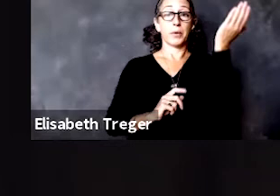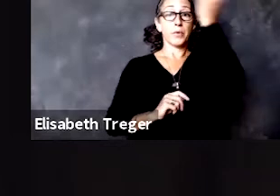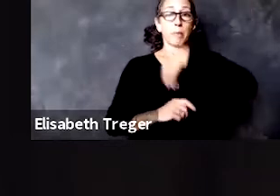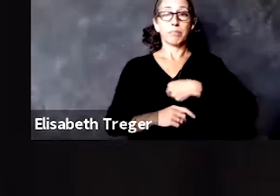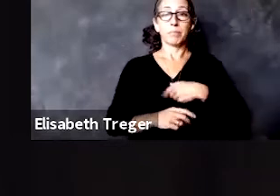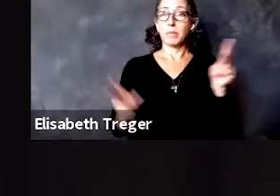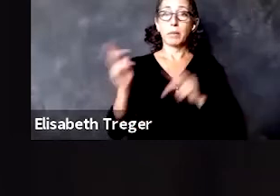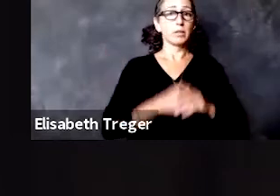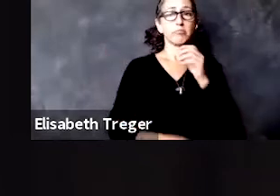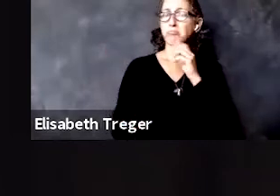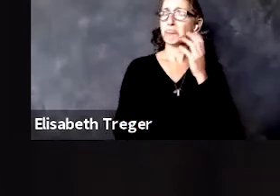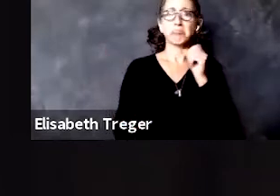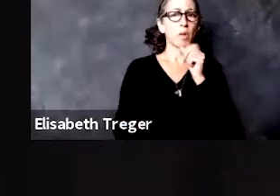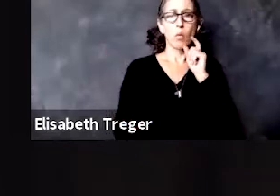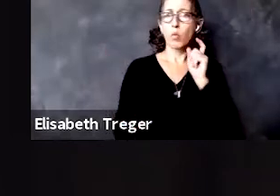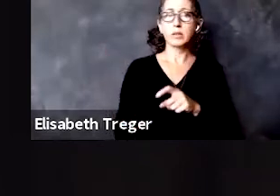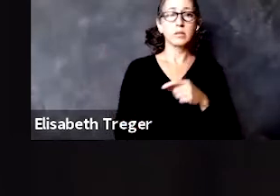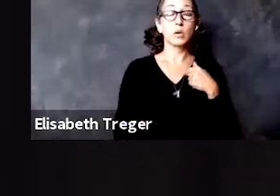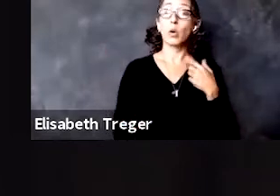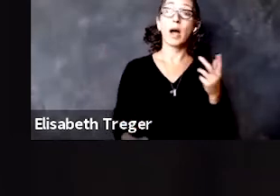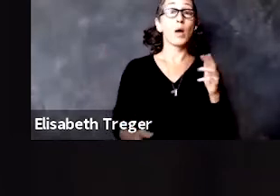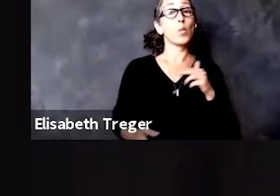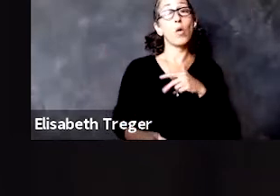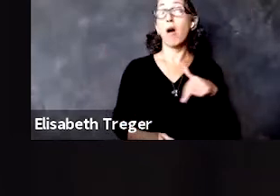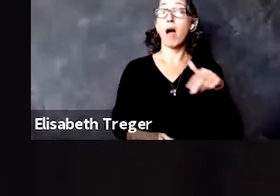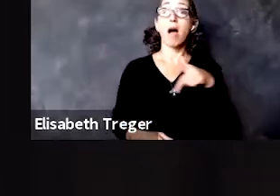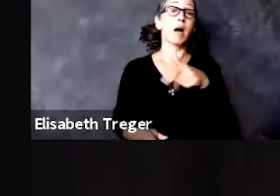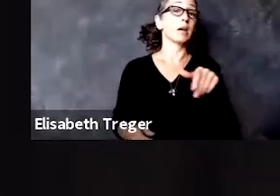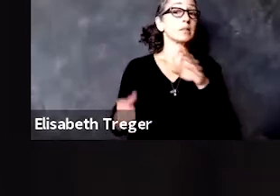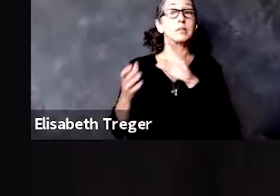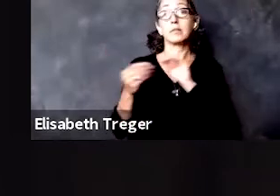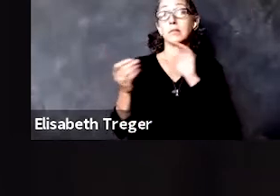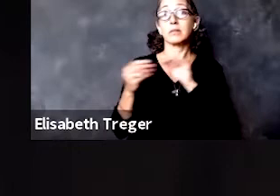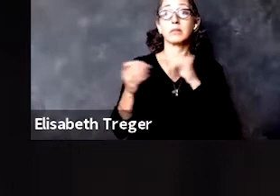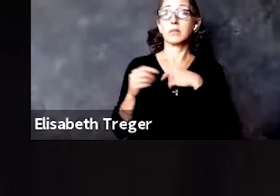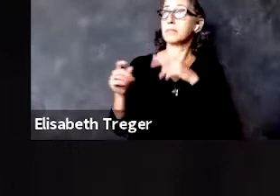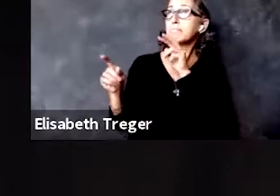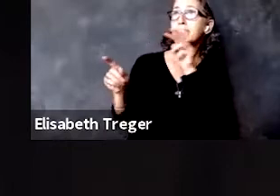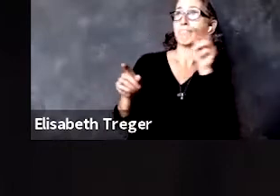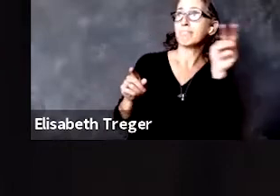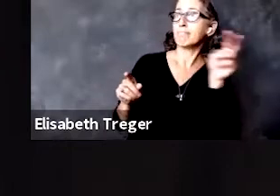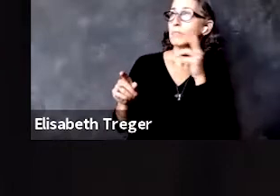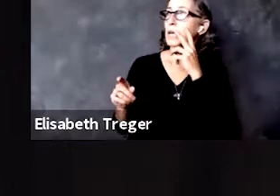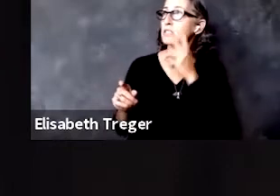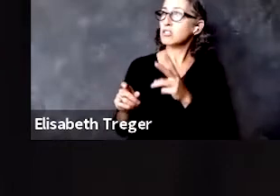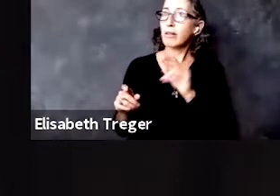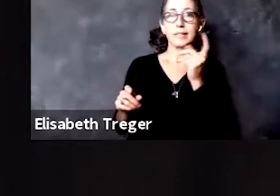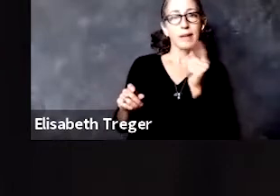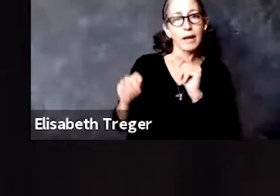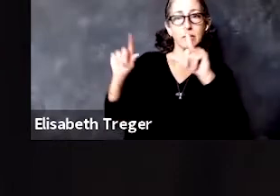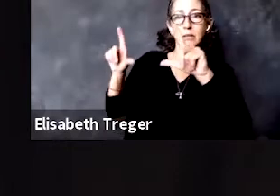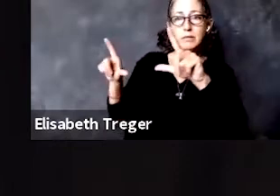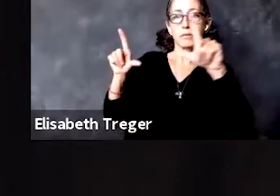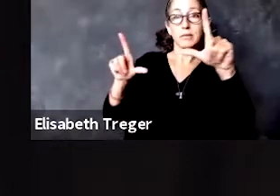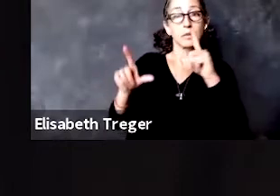was a performance I did. I walked through the installation, marking on the walls about the problems with the text, and because there were problems